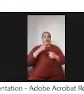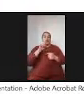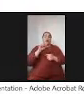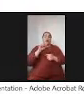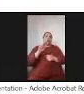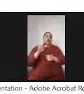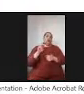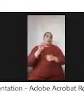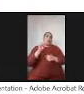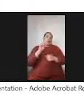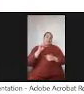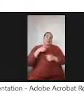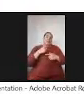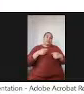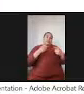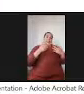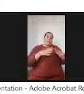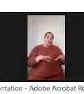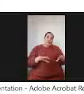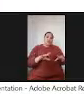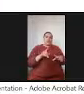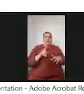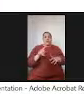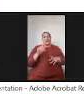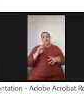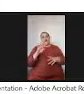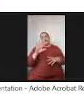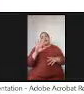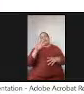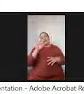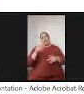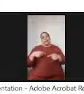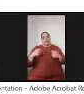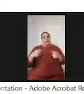million of that. So that's a 45% spend